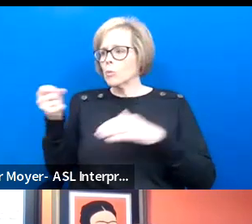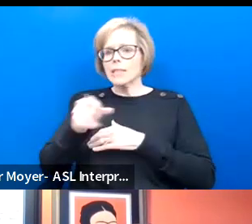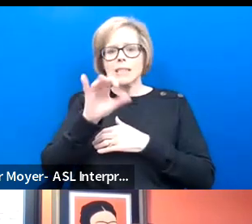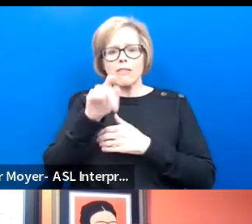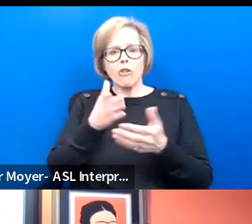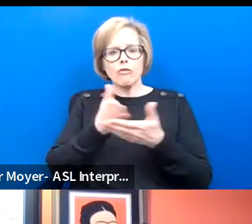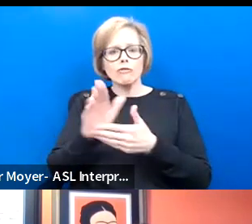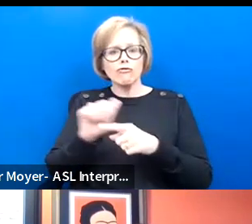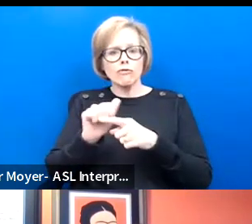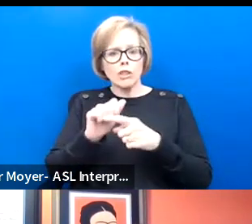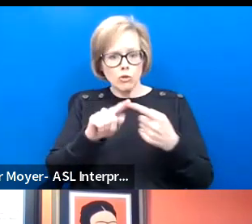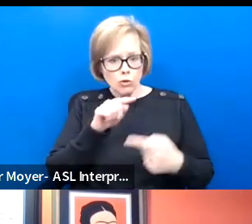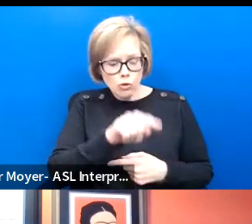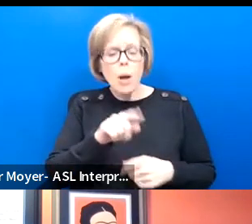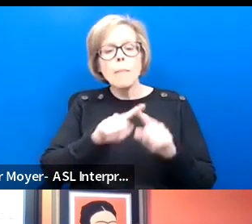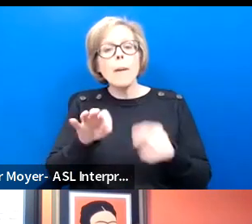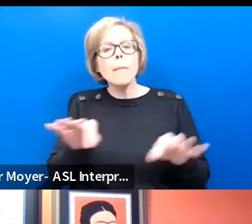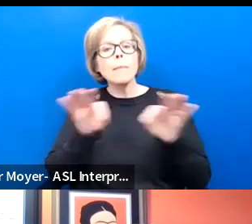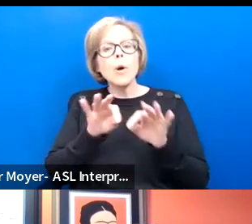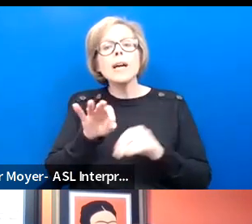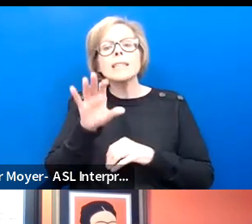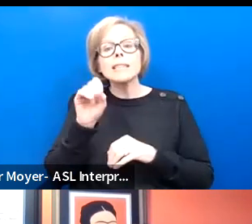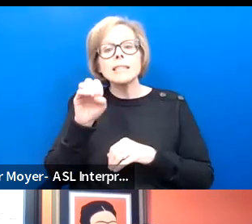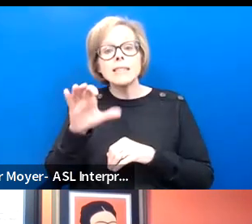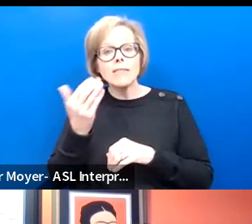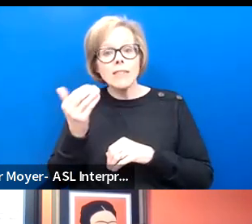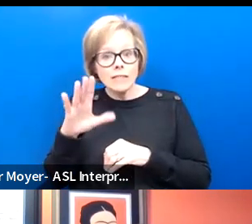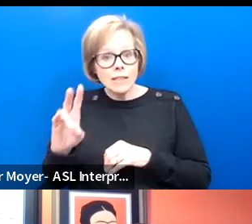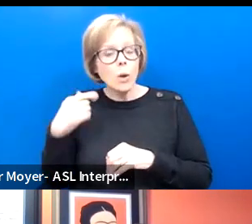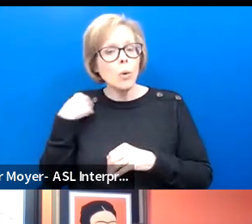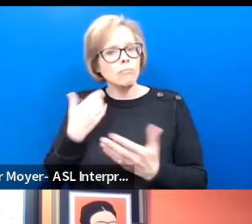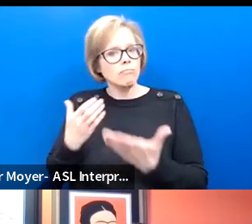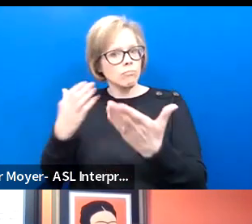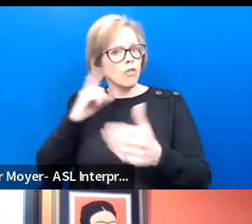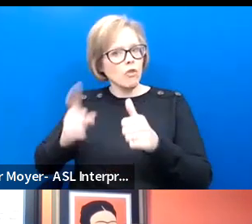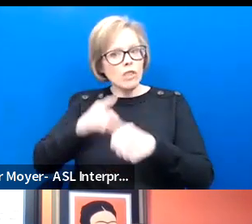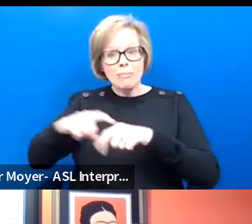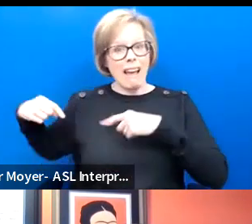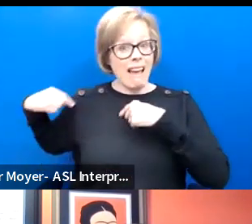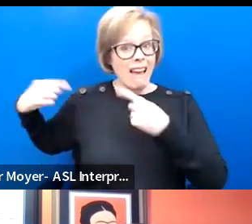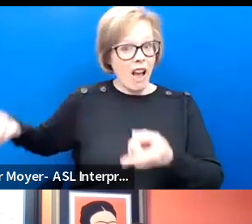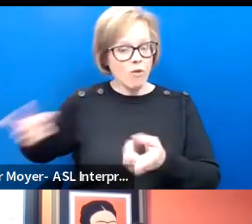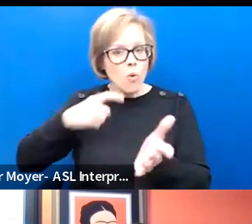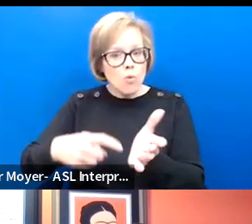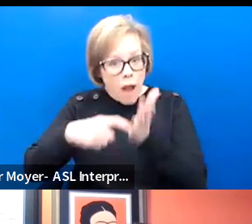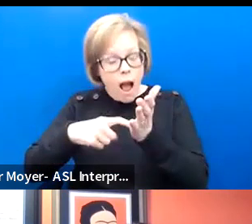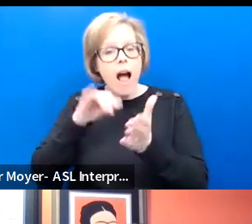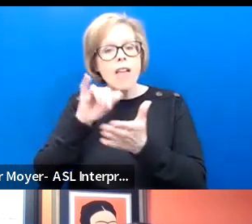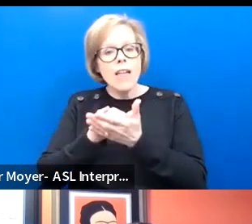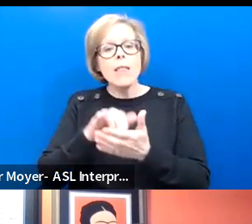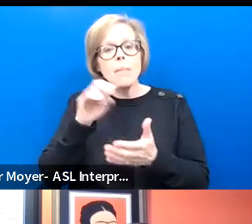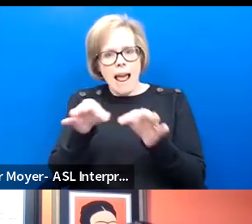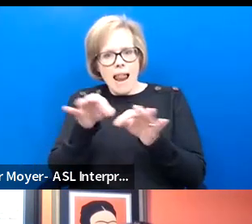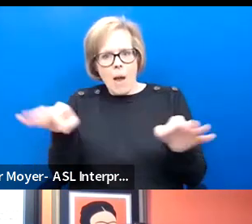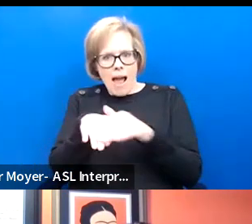to you. But importantly, Section 1557, we have proposed for the first time ever requiring that there be